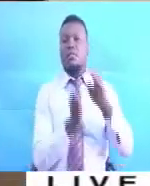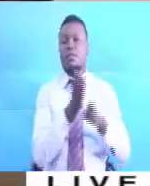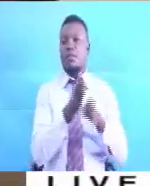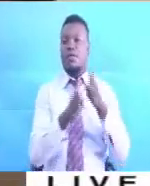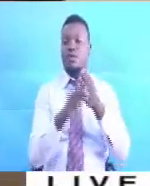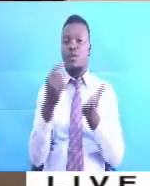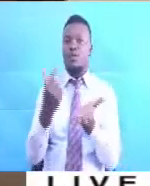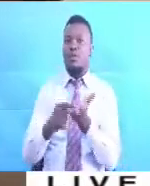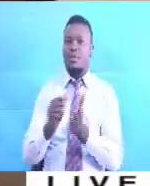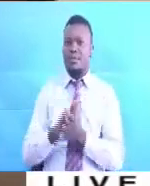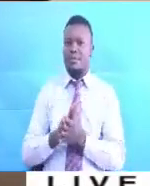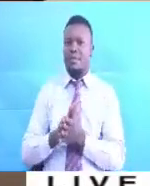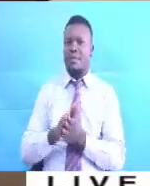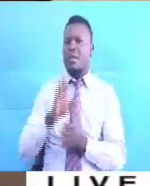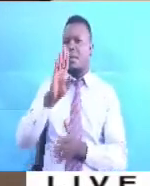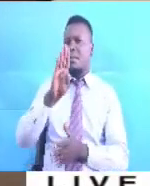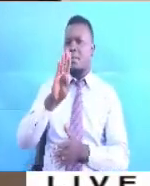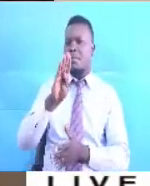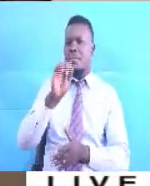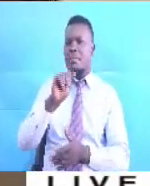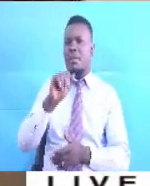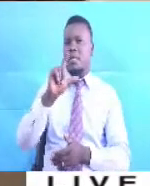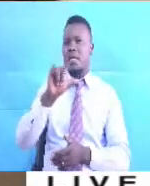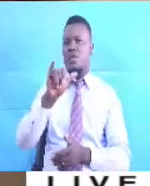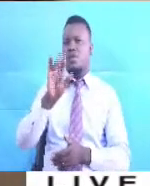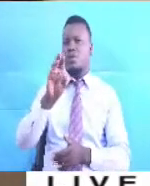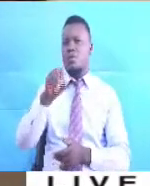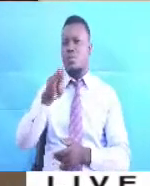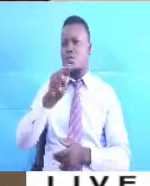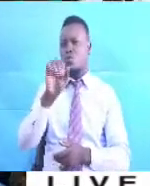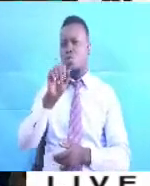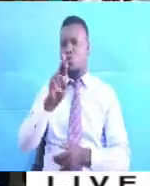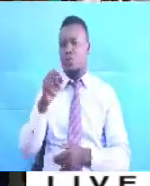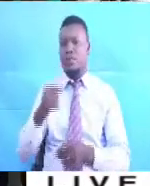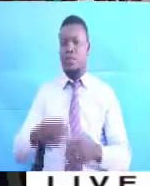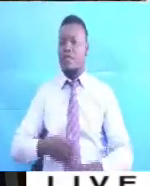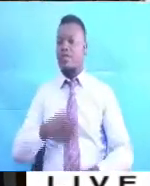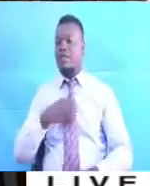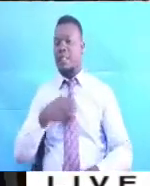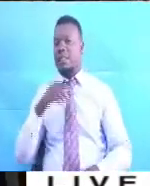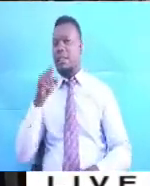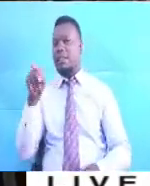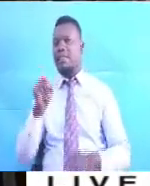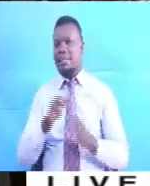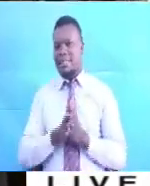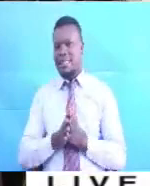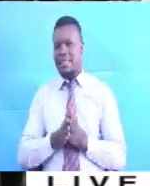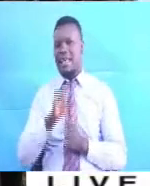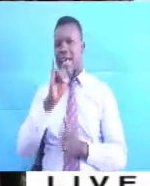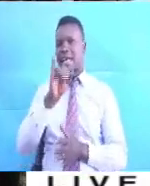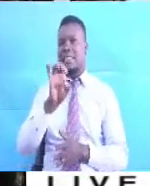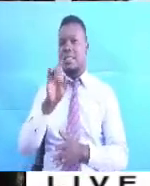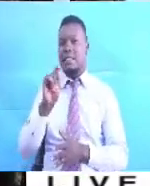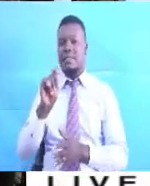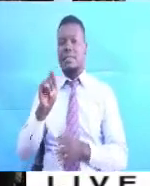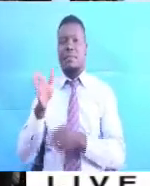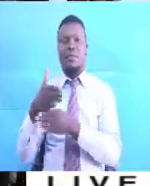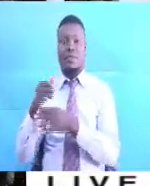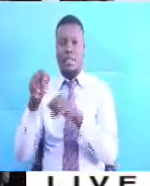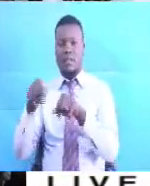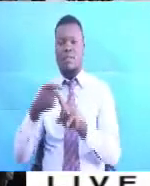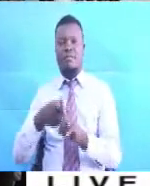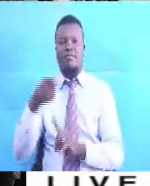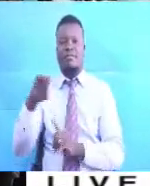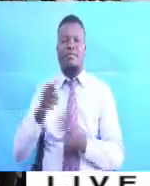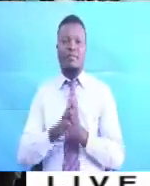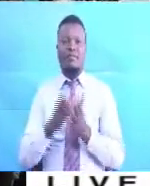call while meeting the Japanese nationals who paid a courtesy visit to the ICT Ministry head office in Kampala,